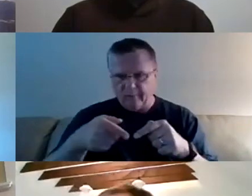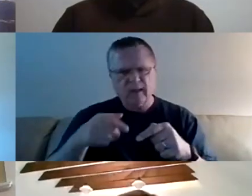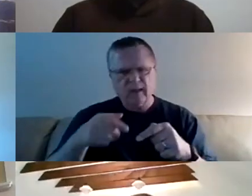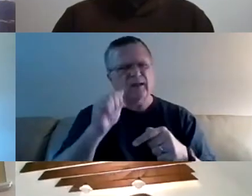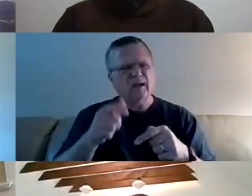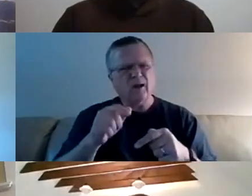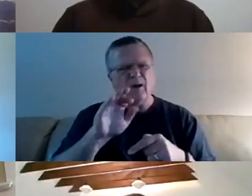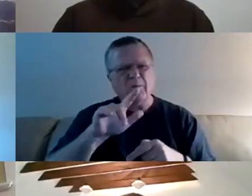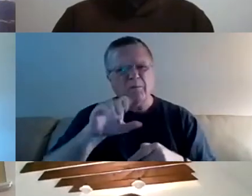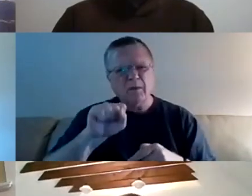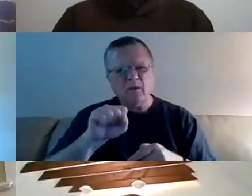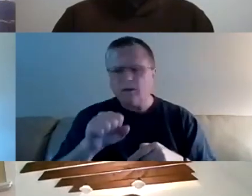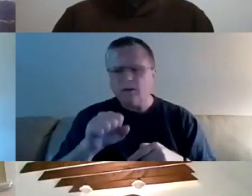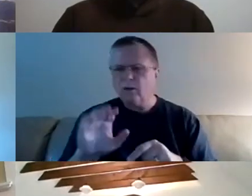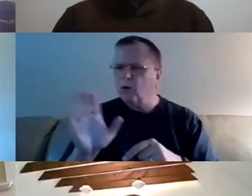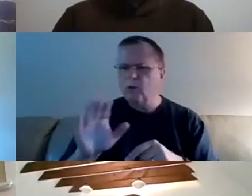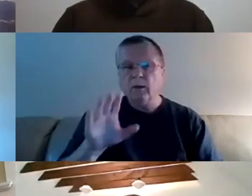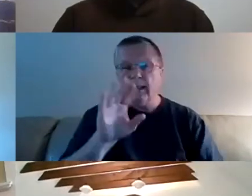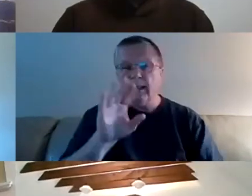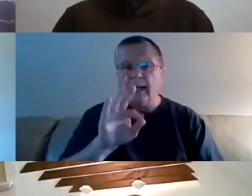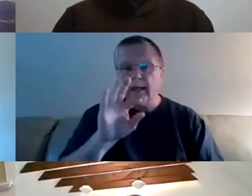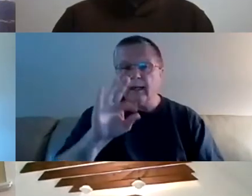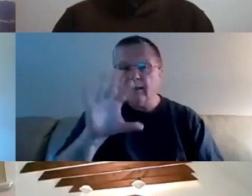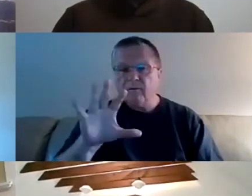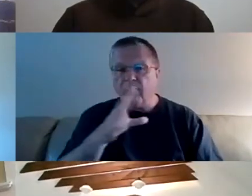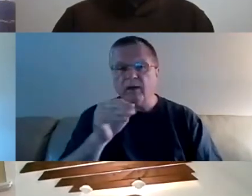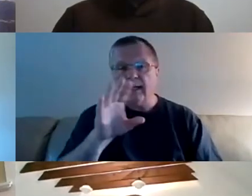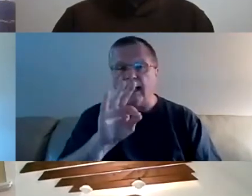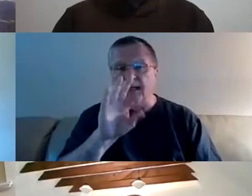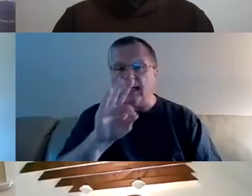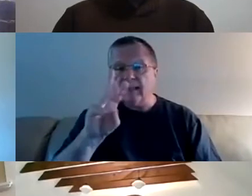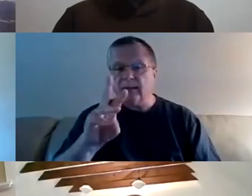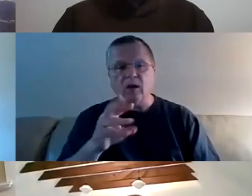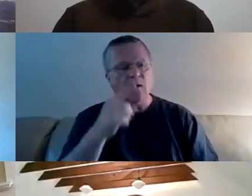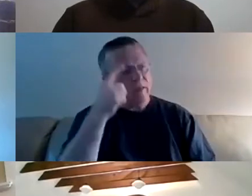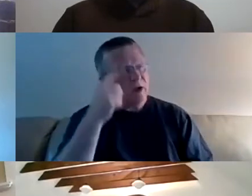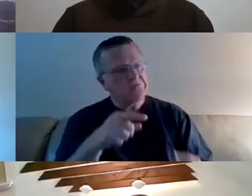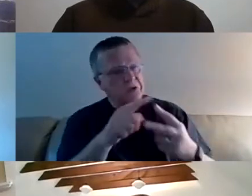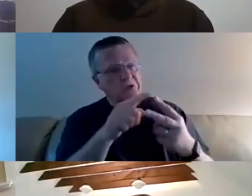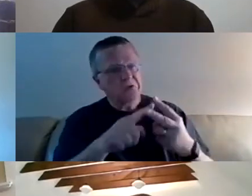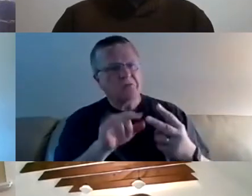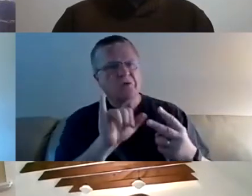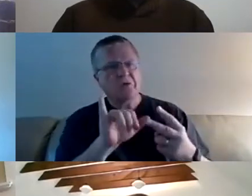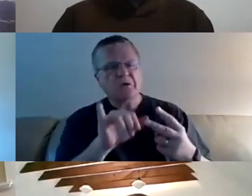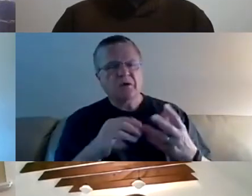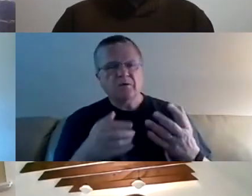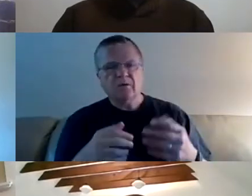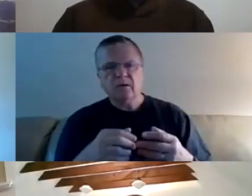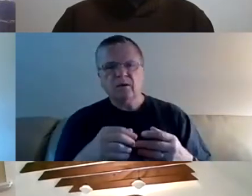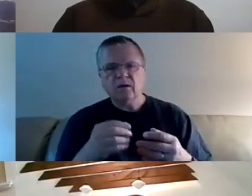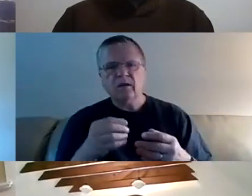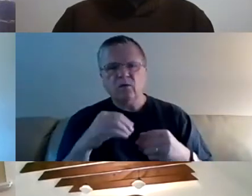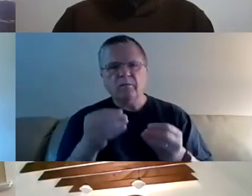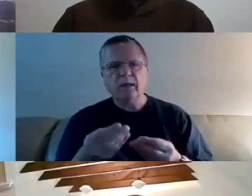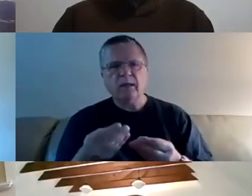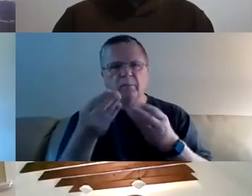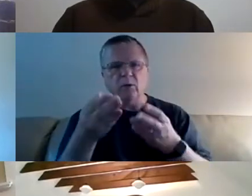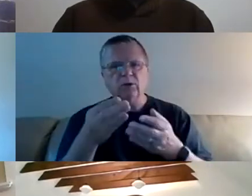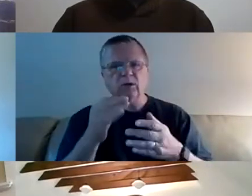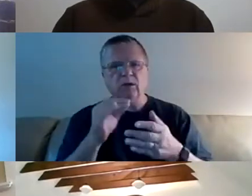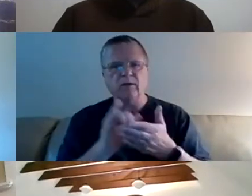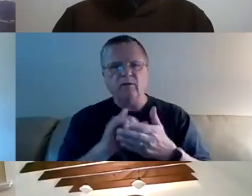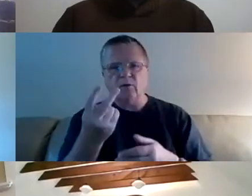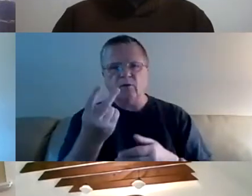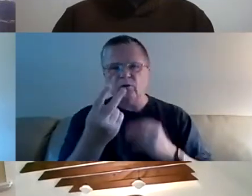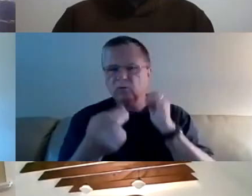just the 995, 996? That's what I thought, just two. Okay. I'd like to make the motion on those two. Thank you. You're probably moving